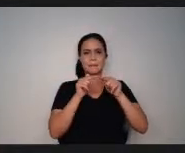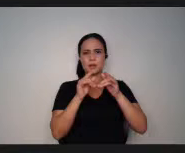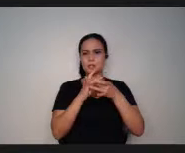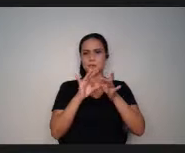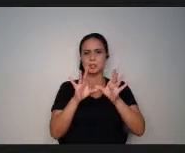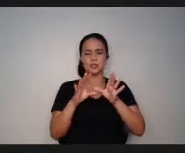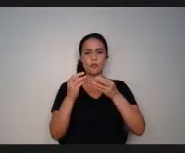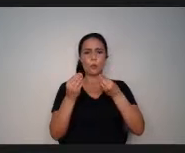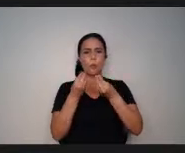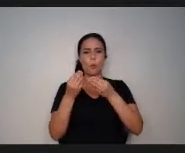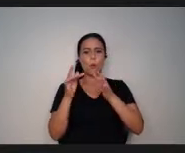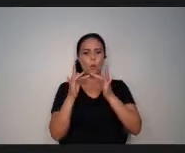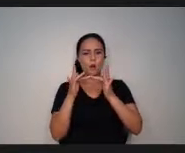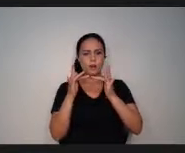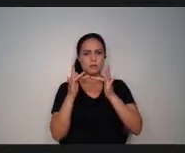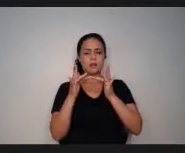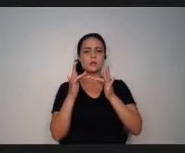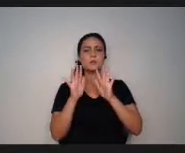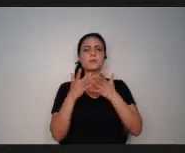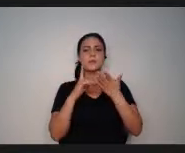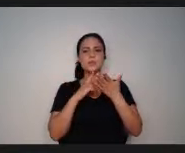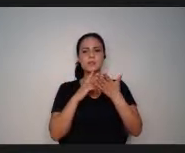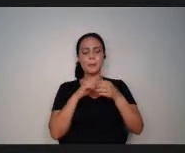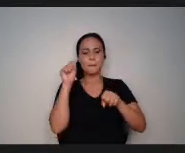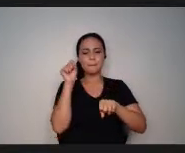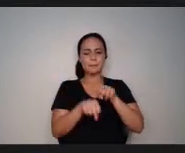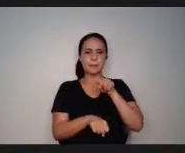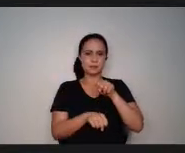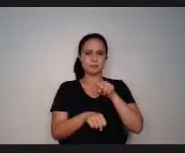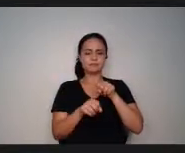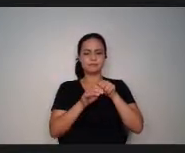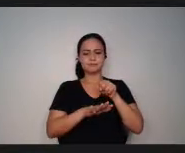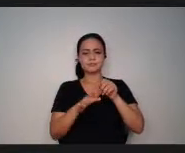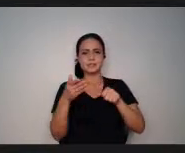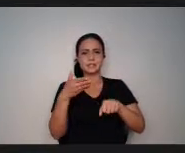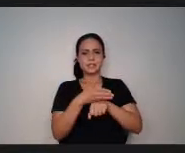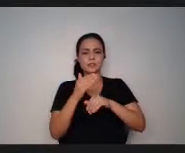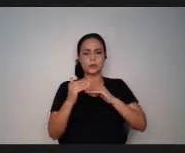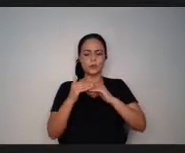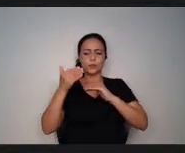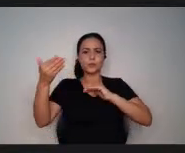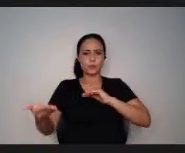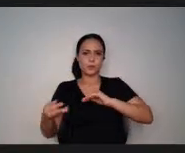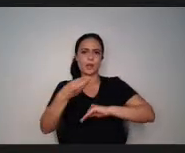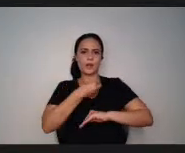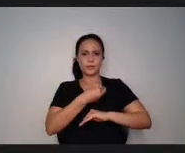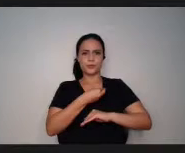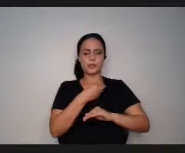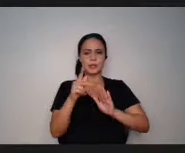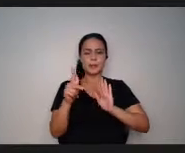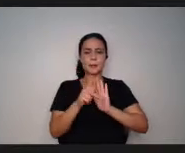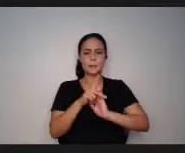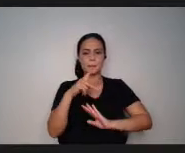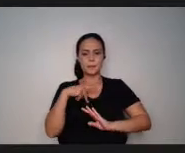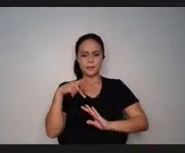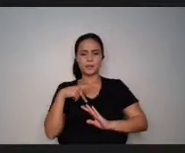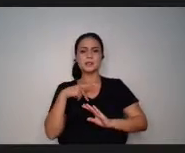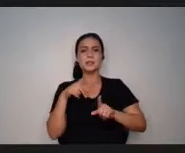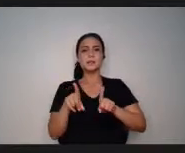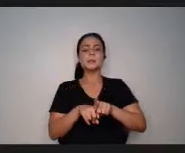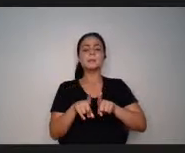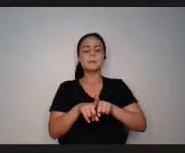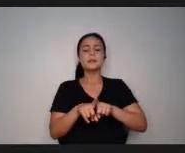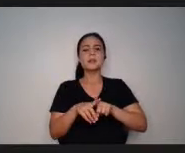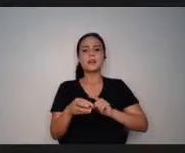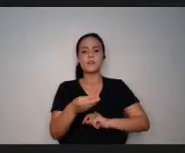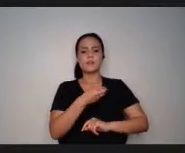All the time is time for work or to be available or connected. So there's this breach of the